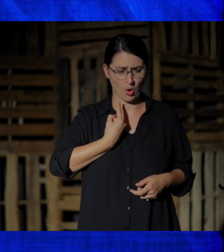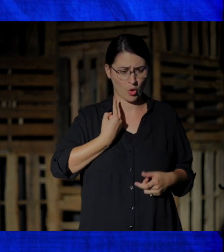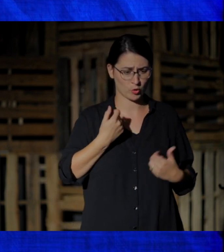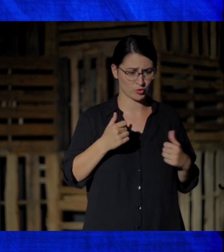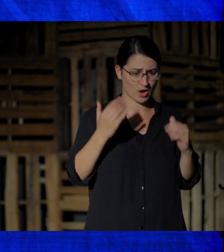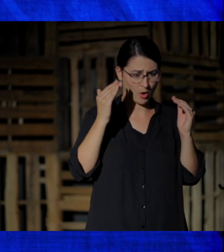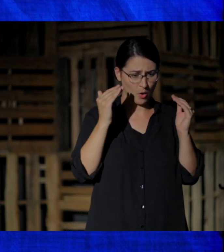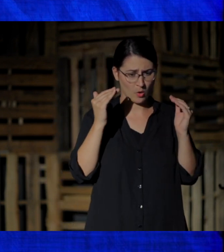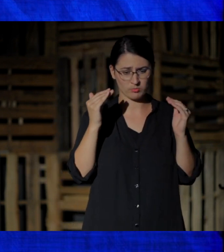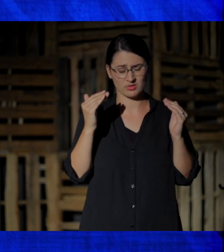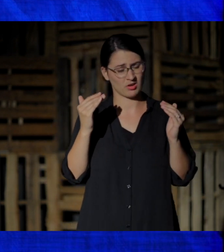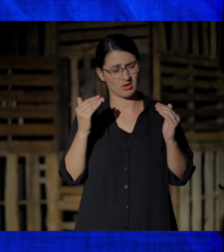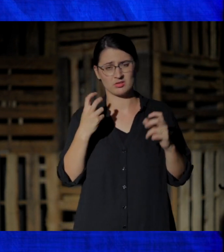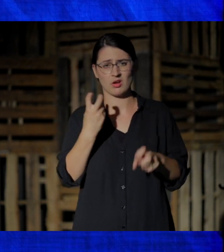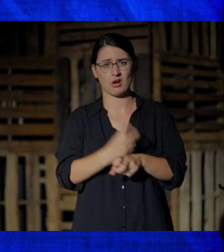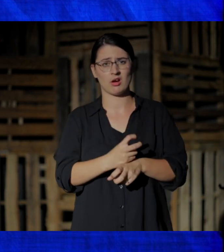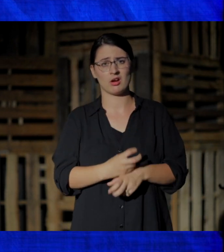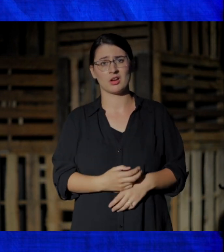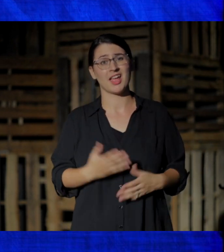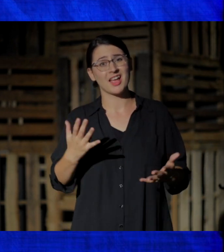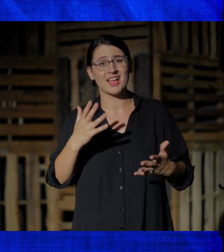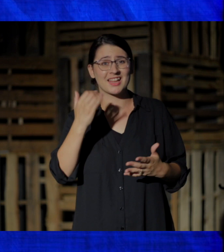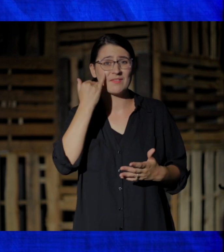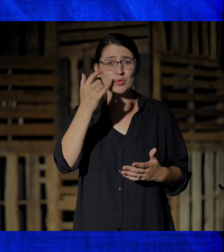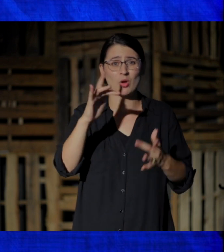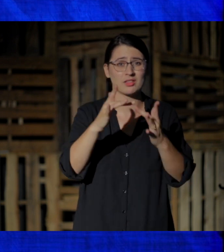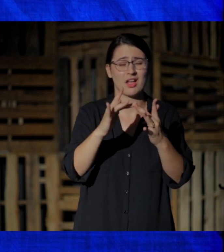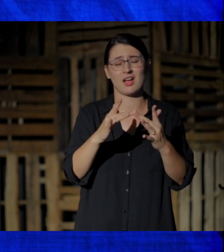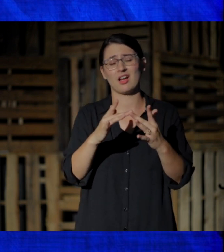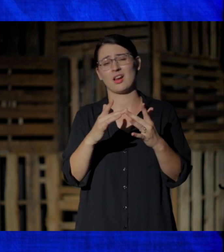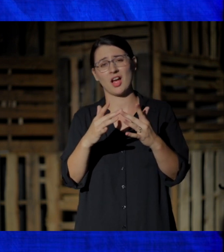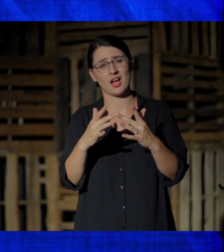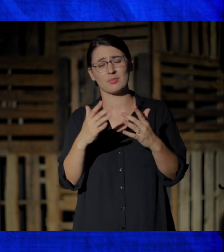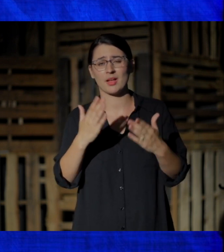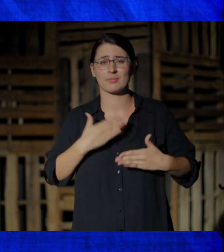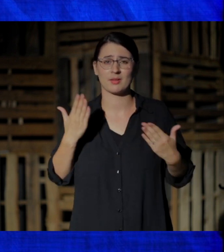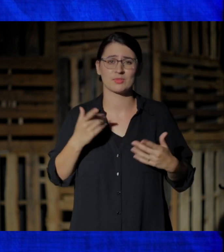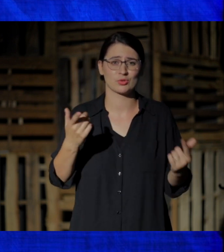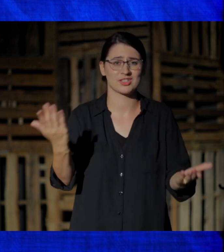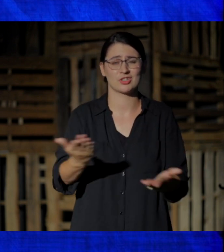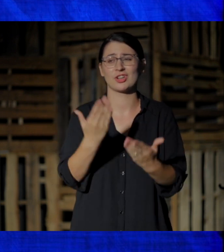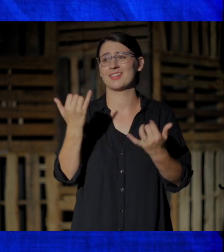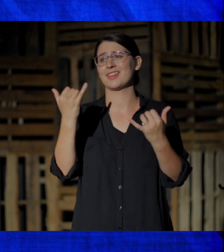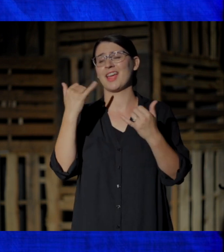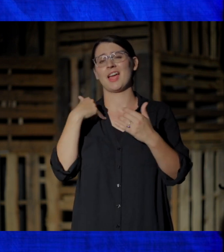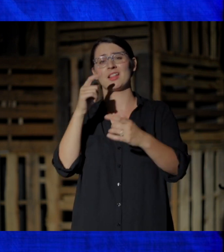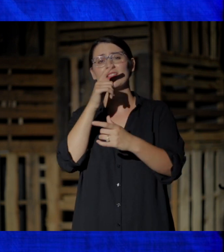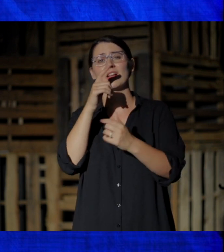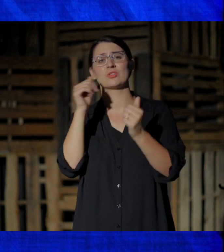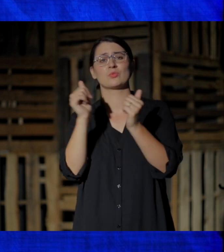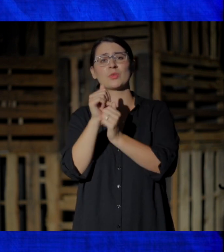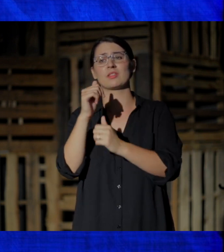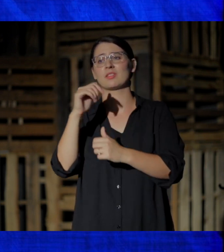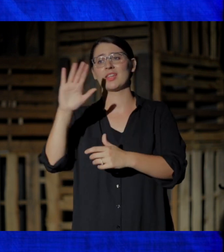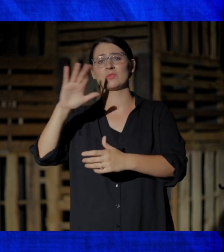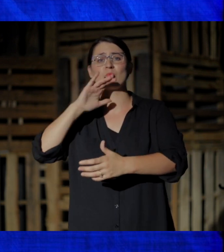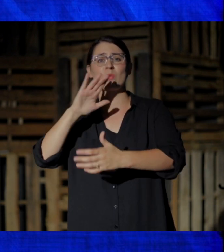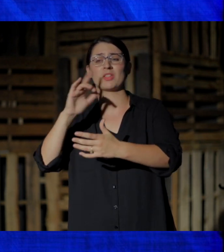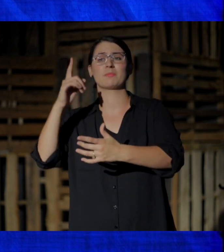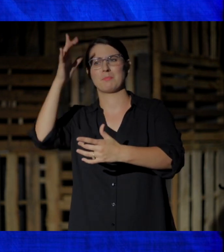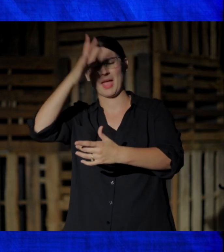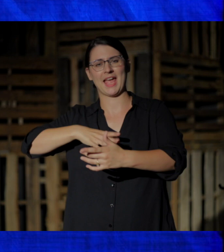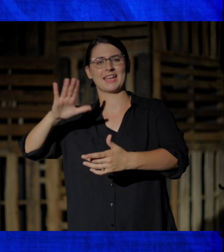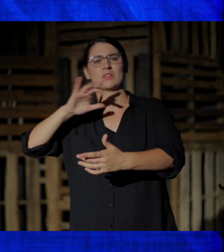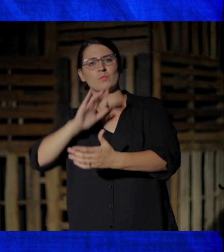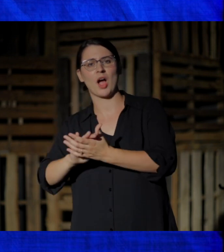joined us. Matter of fact, I had lunch with a guy today. His wife has an immune disorder. It's really not a good idea for her to be around